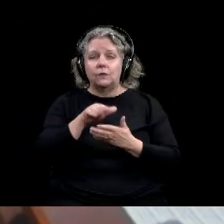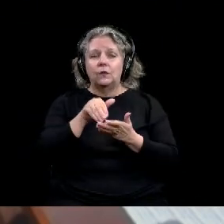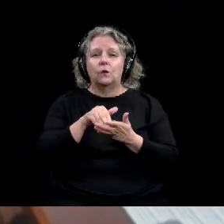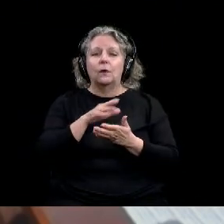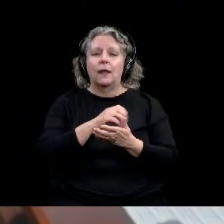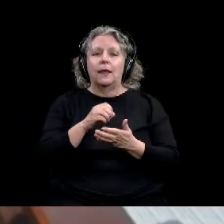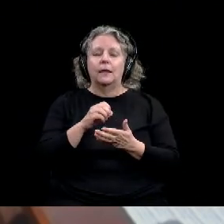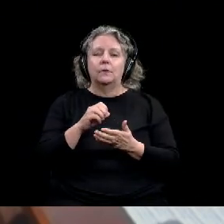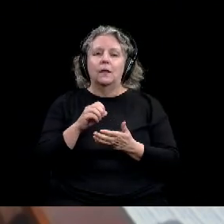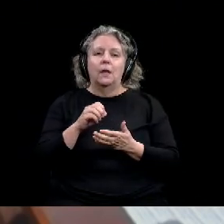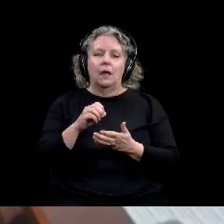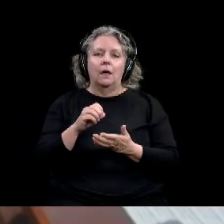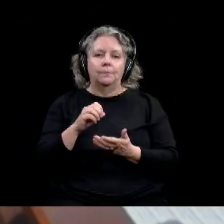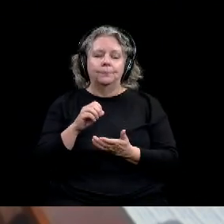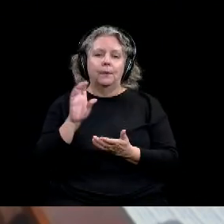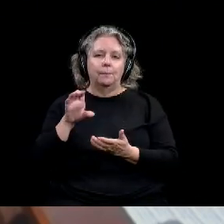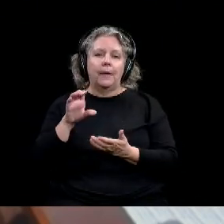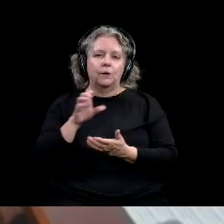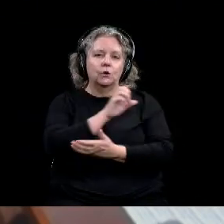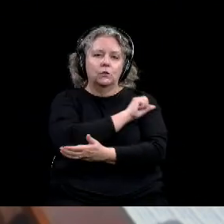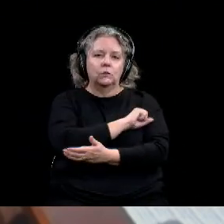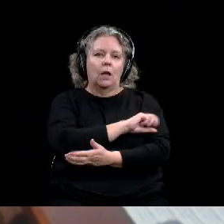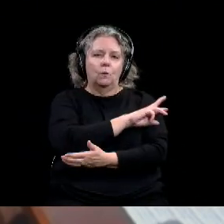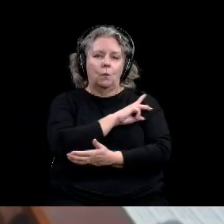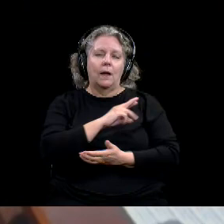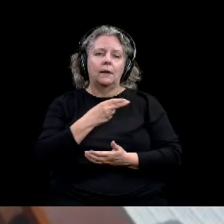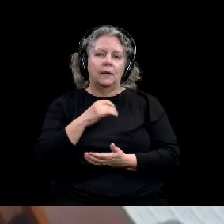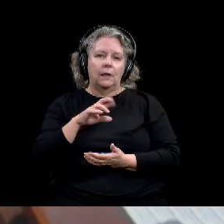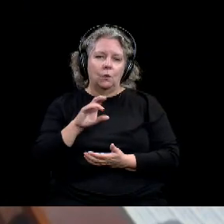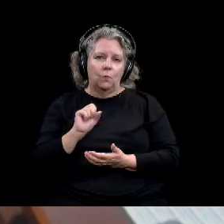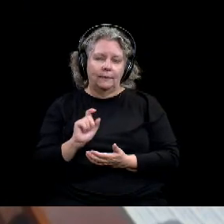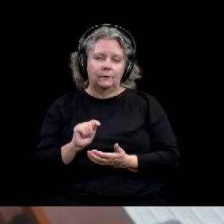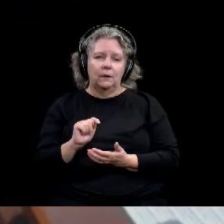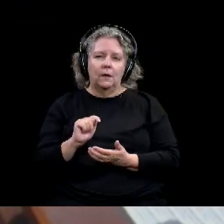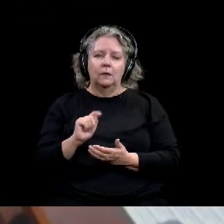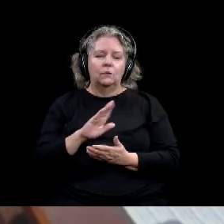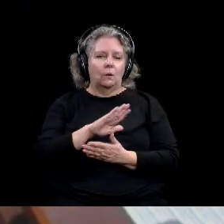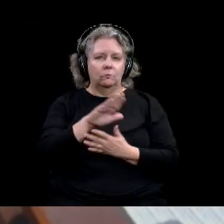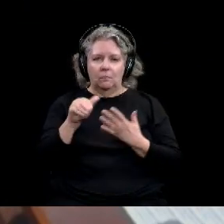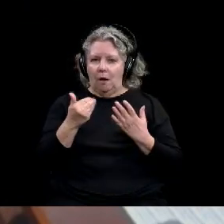those. I will tell you that